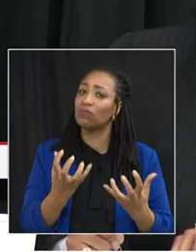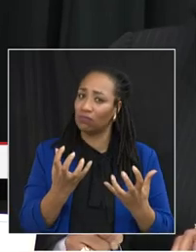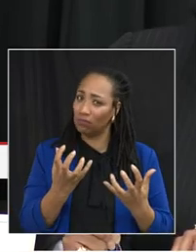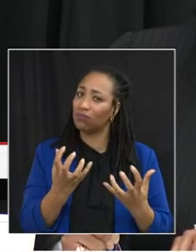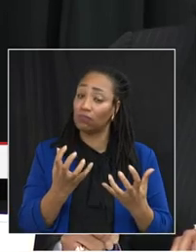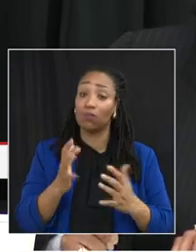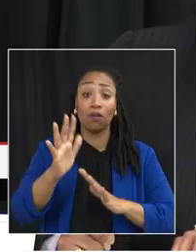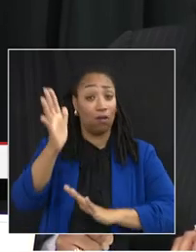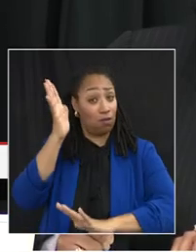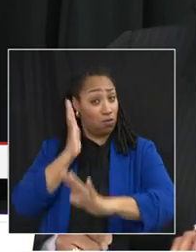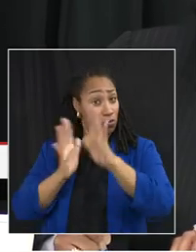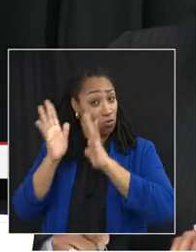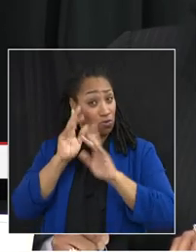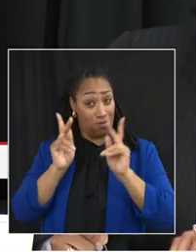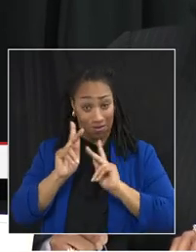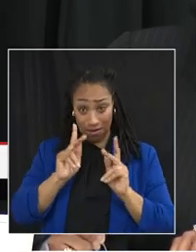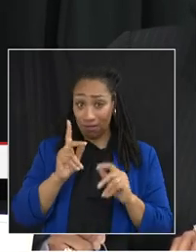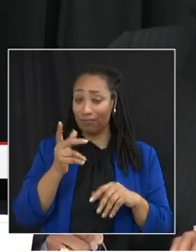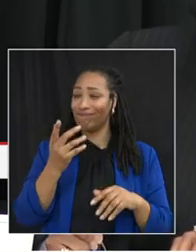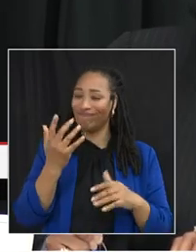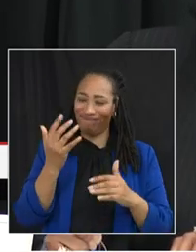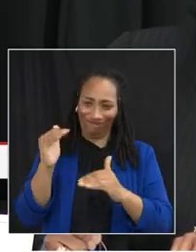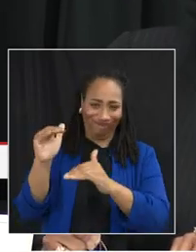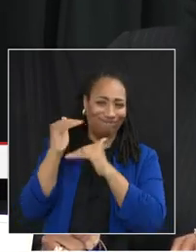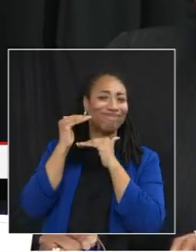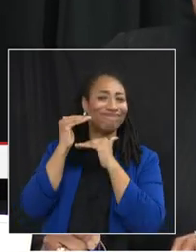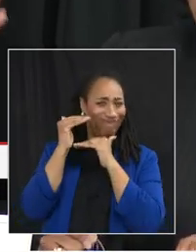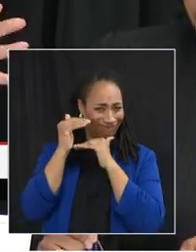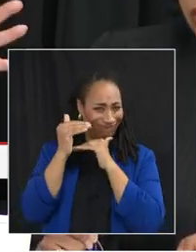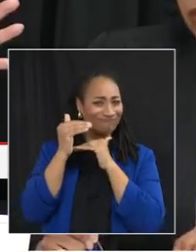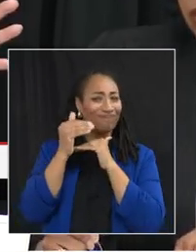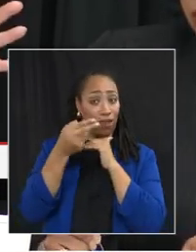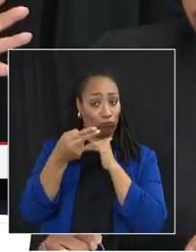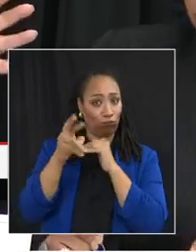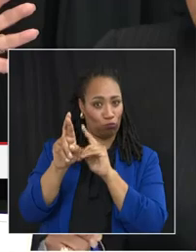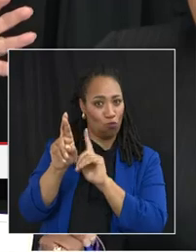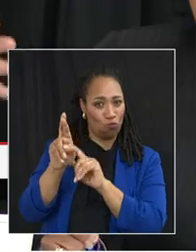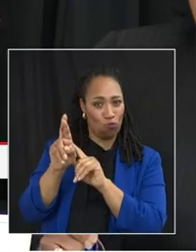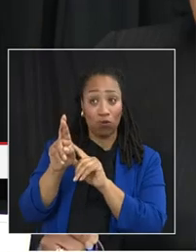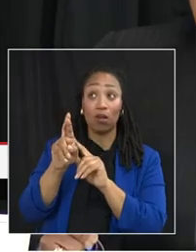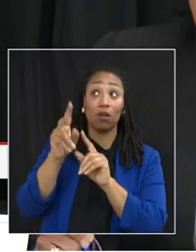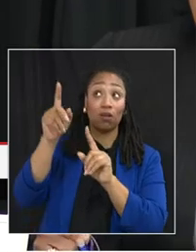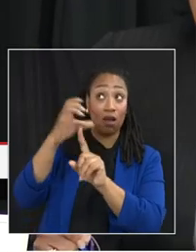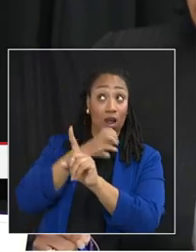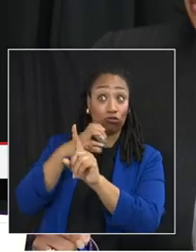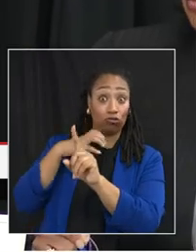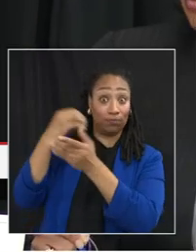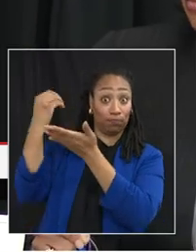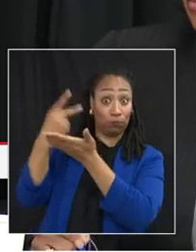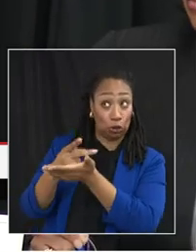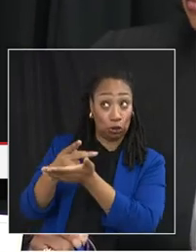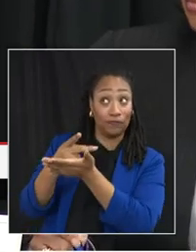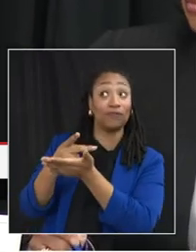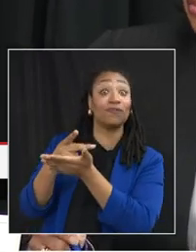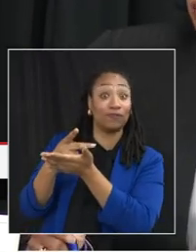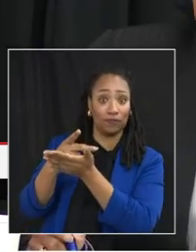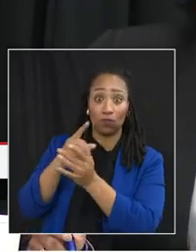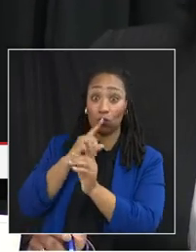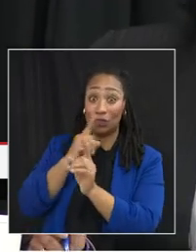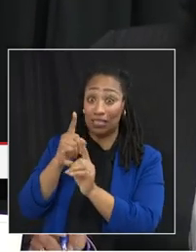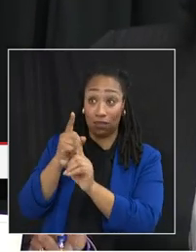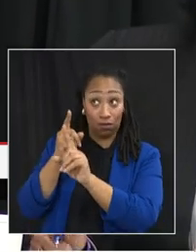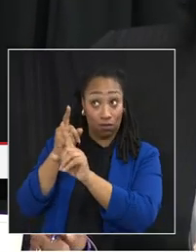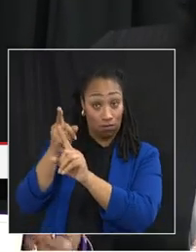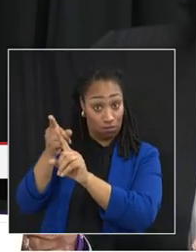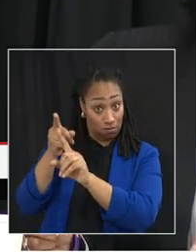Congress, by legislation, not the president. Limited home rule can only